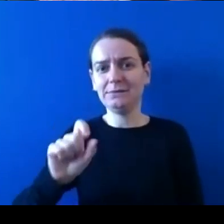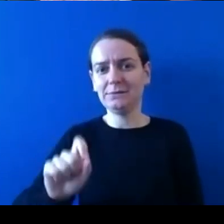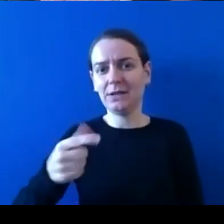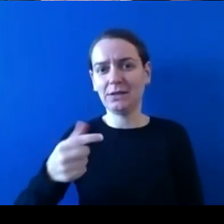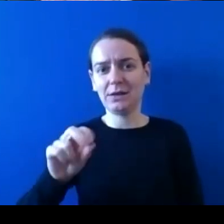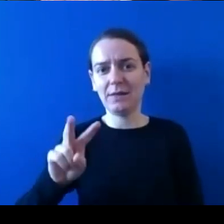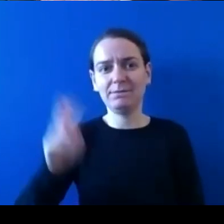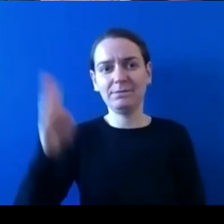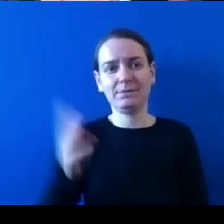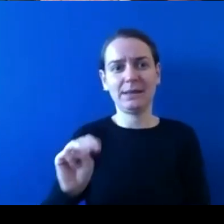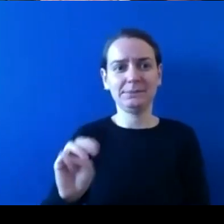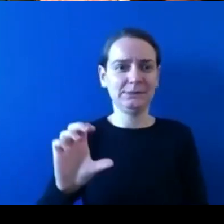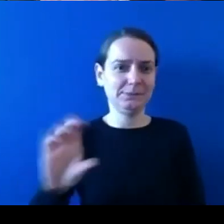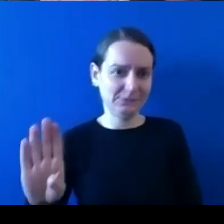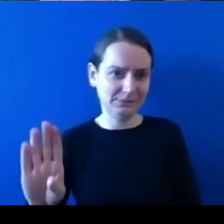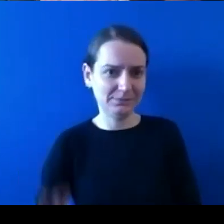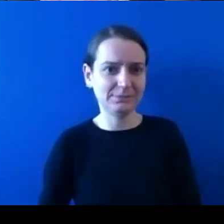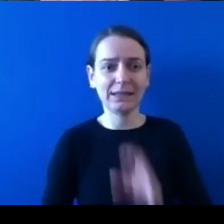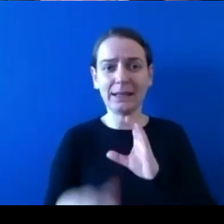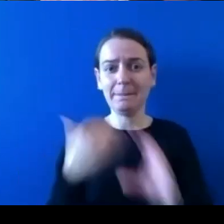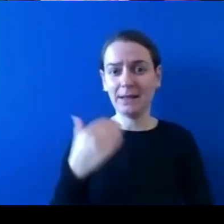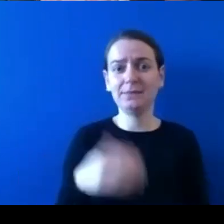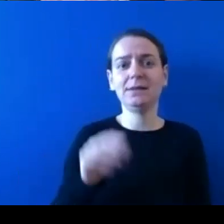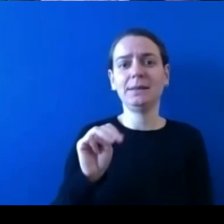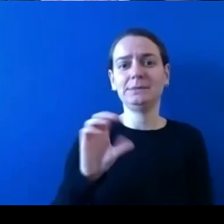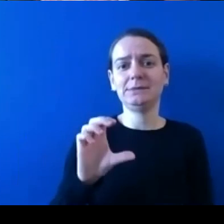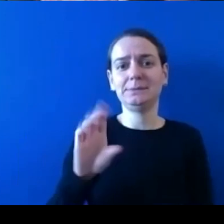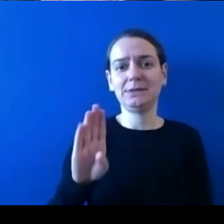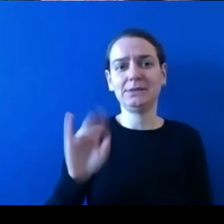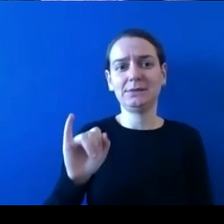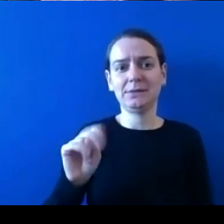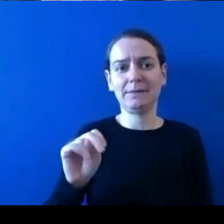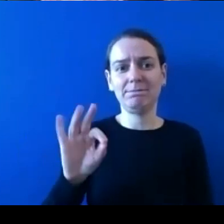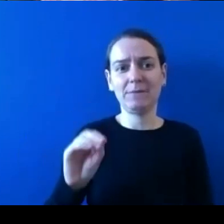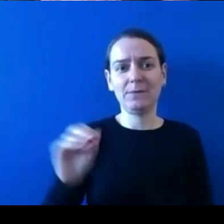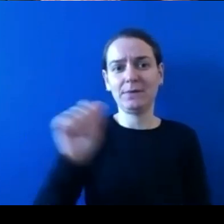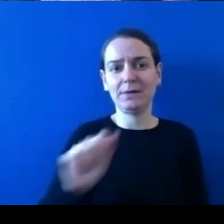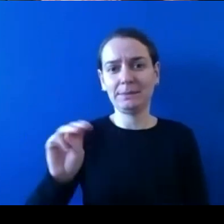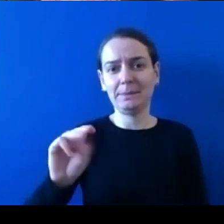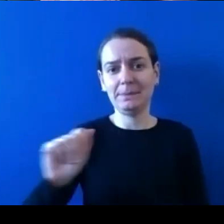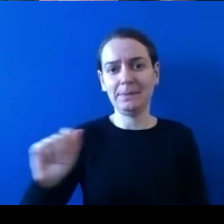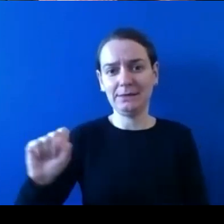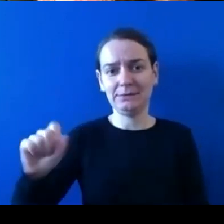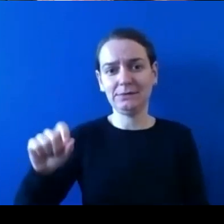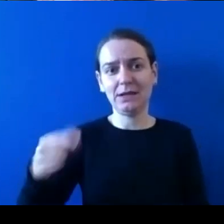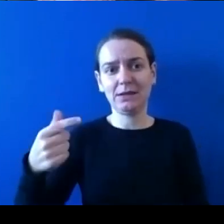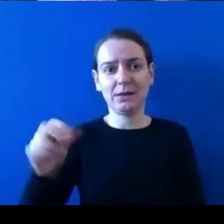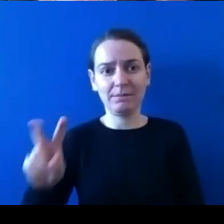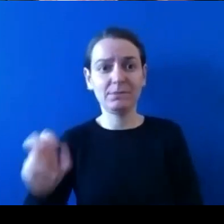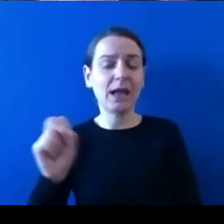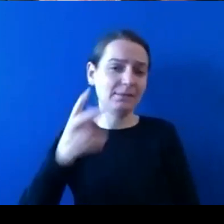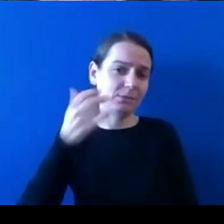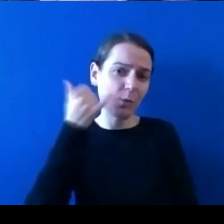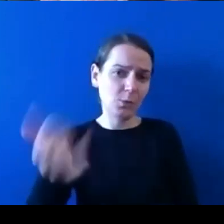If you have feedback on this presentation or ideas for future O&M presentations, please email me